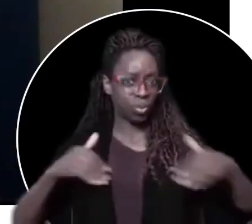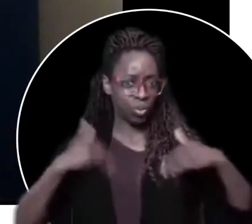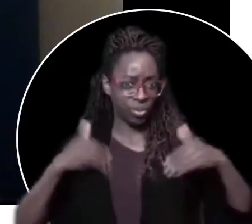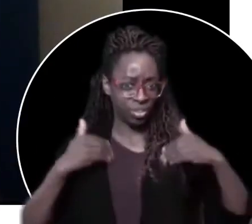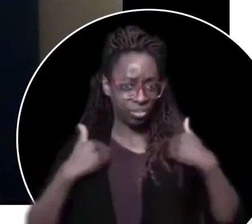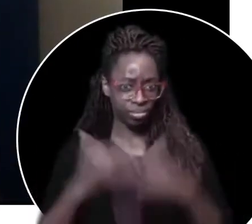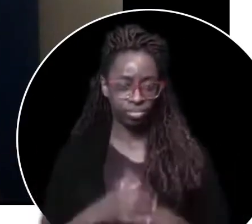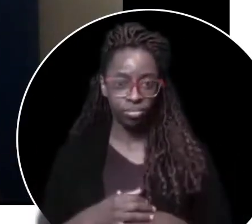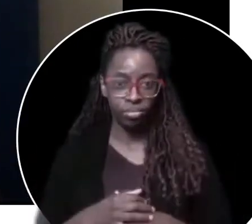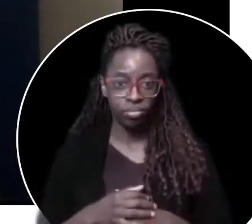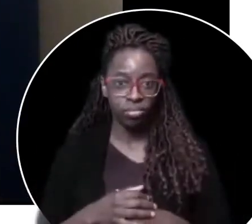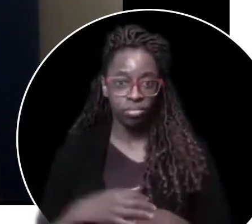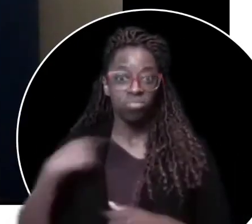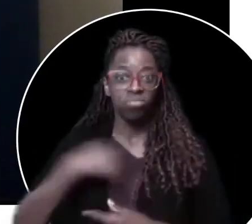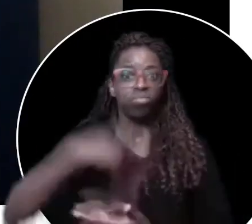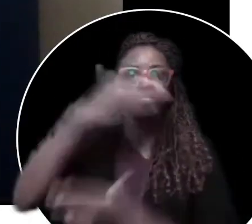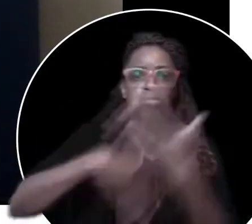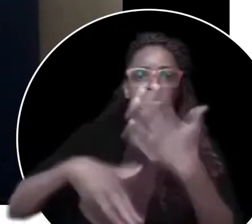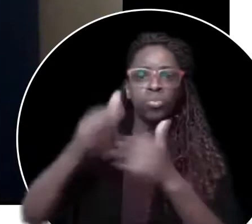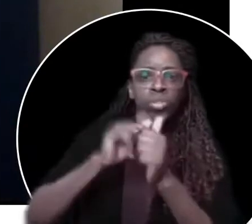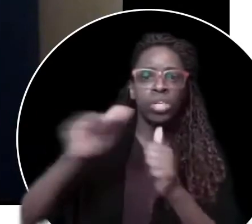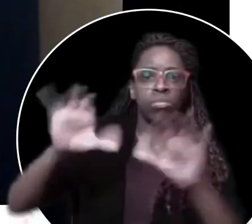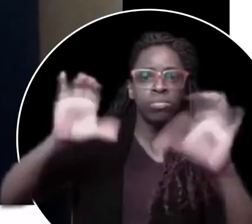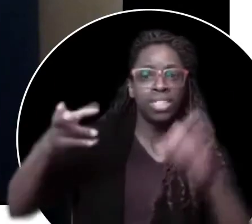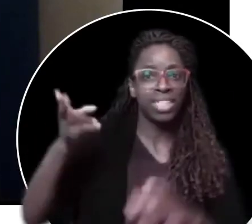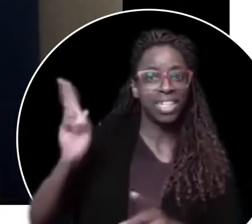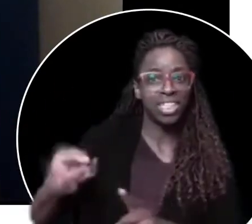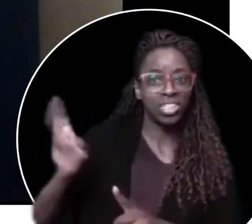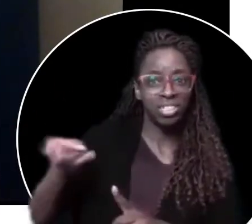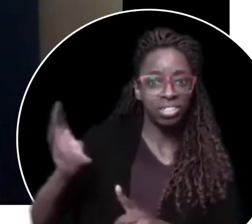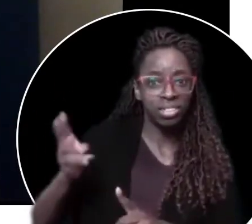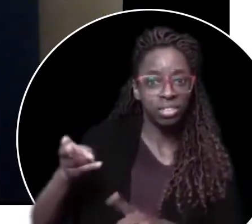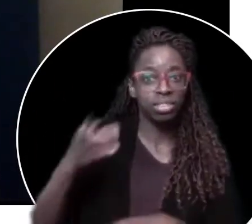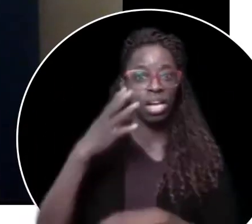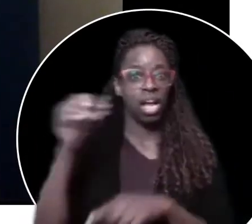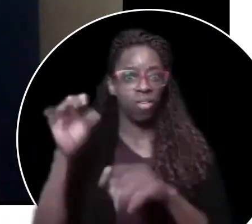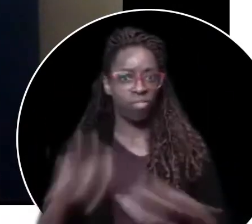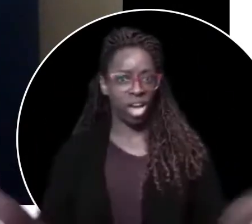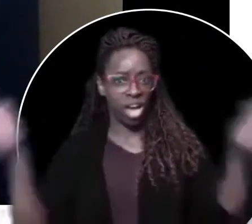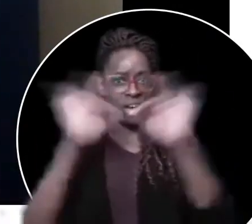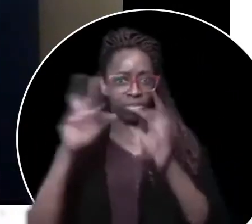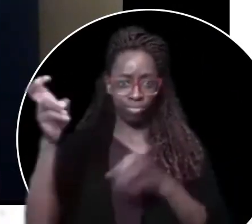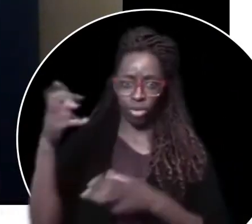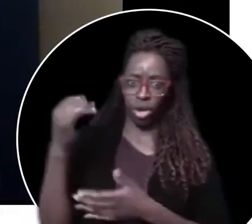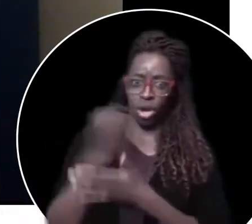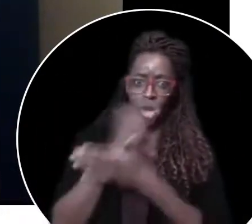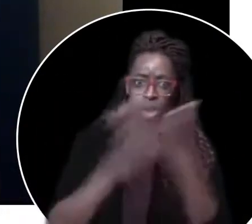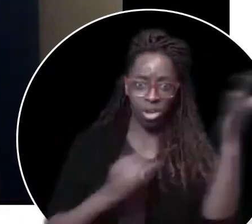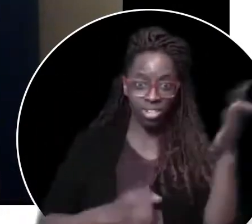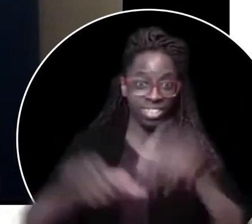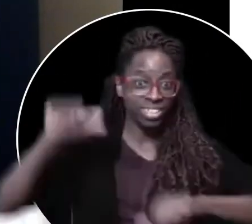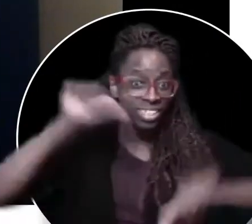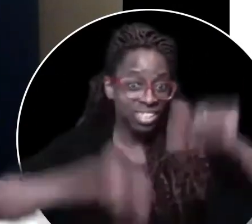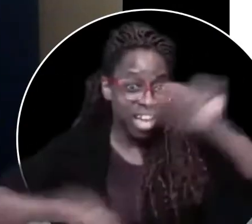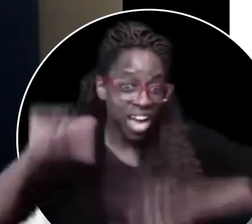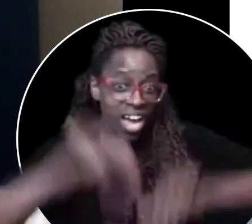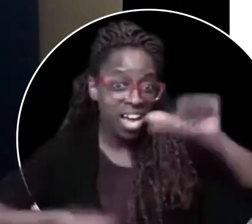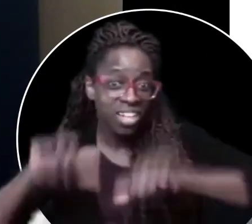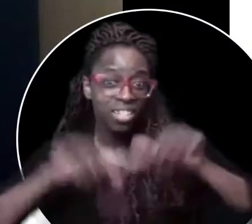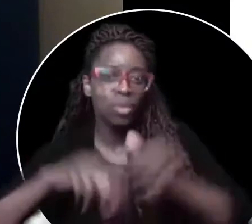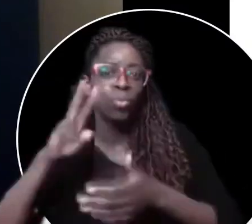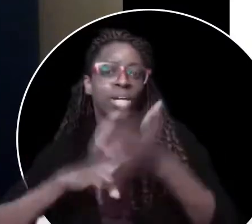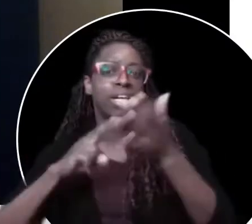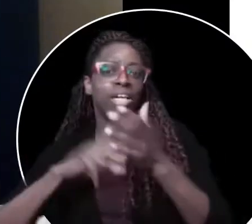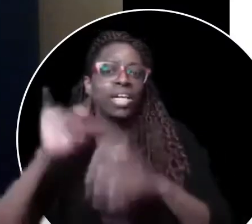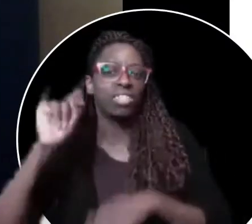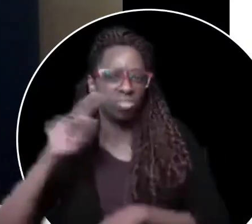feminist movements, to the artistic and literary trends, to even the way foreign languages are taught in our schools, is through the lens